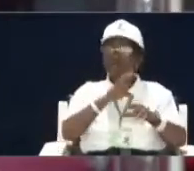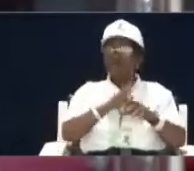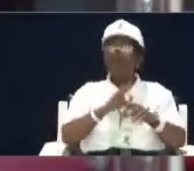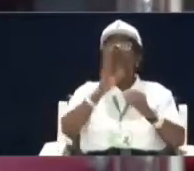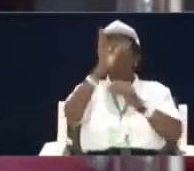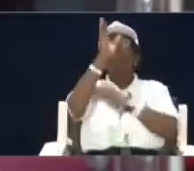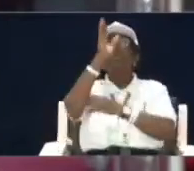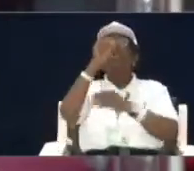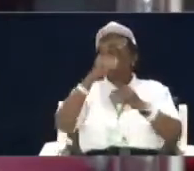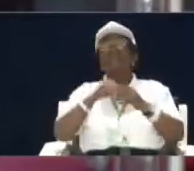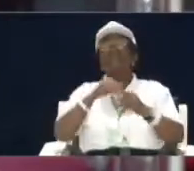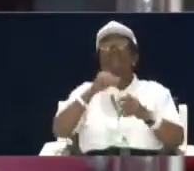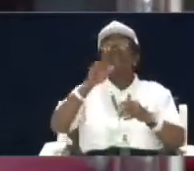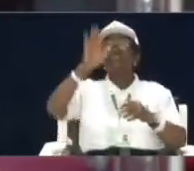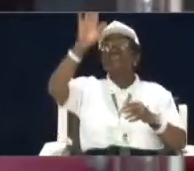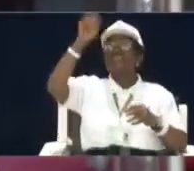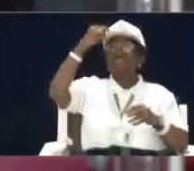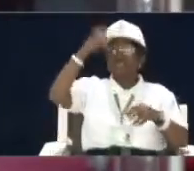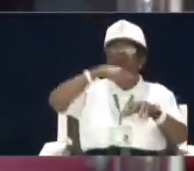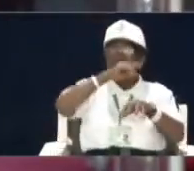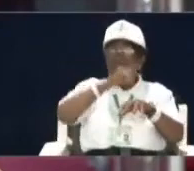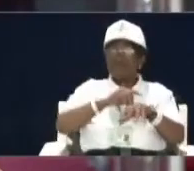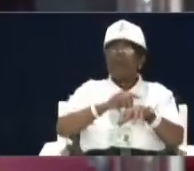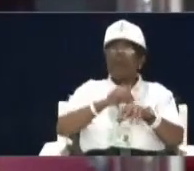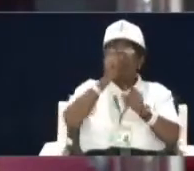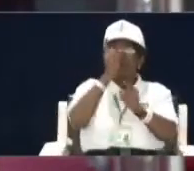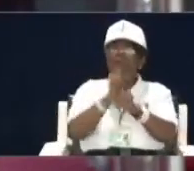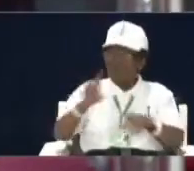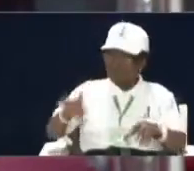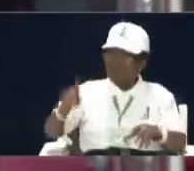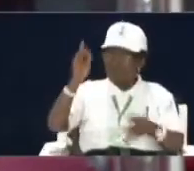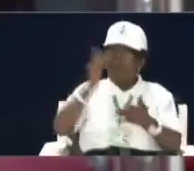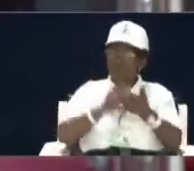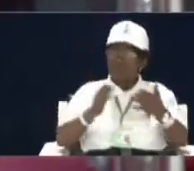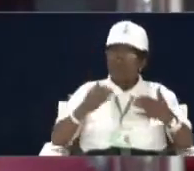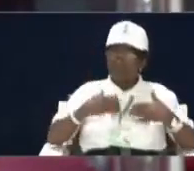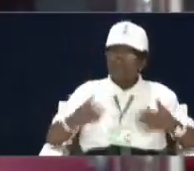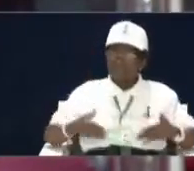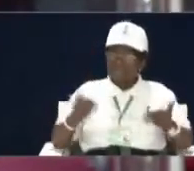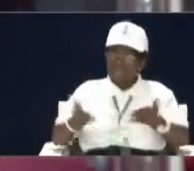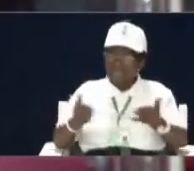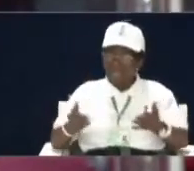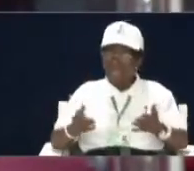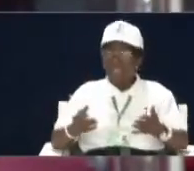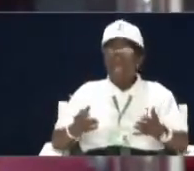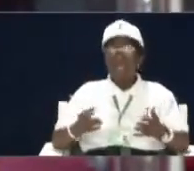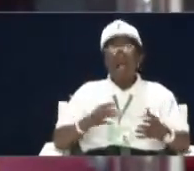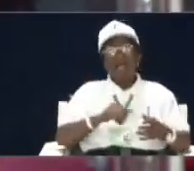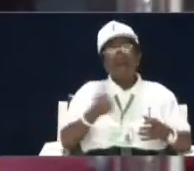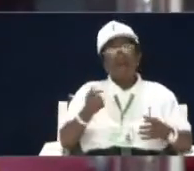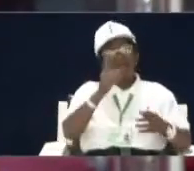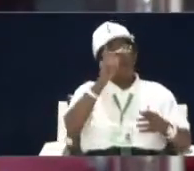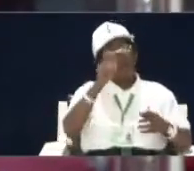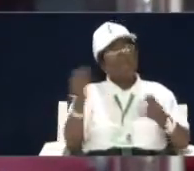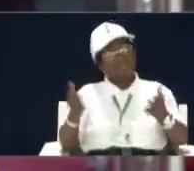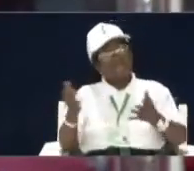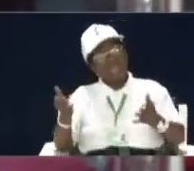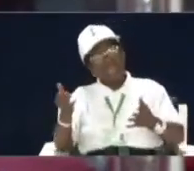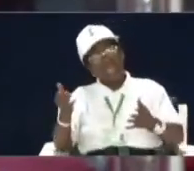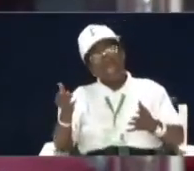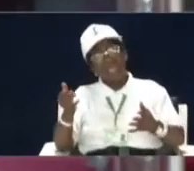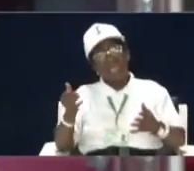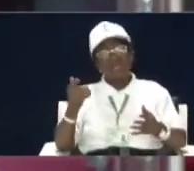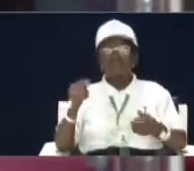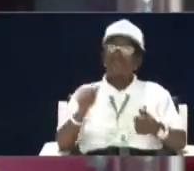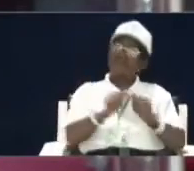infinite wisdom, just will pick somebody here, another one here. One fellow got a problem in his